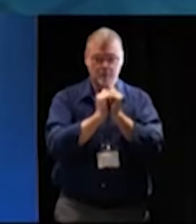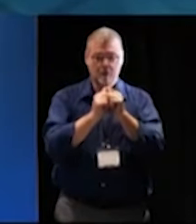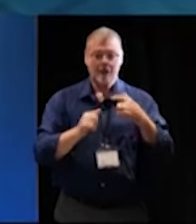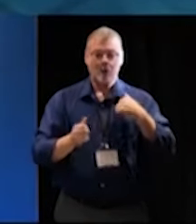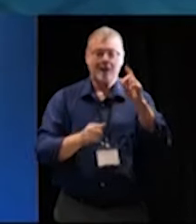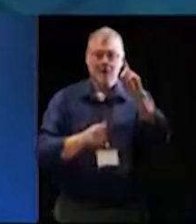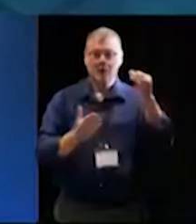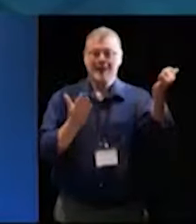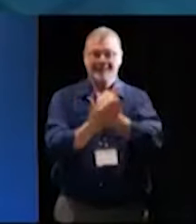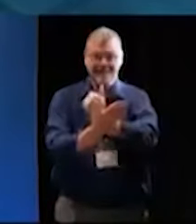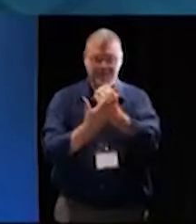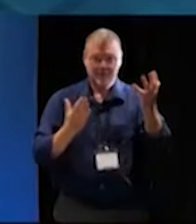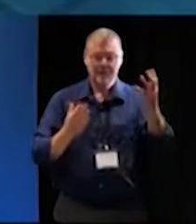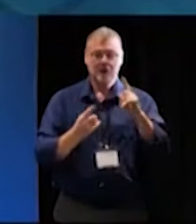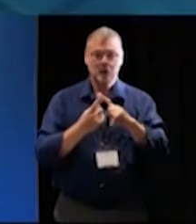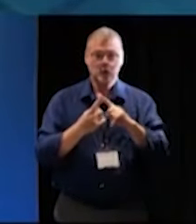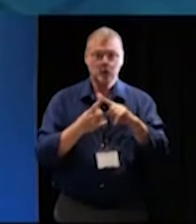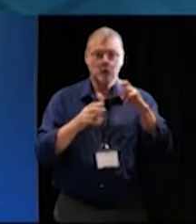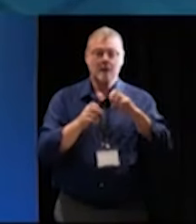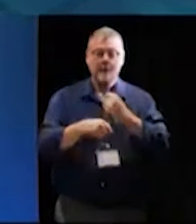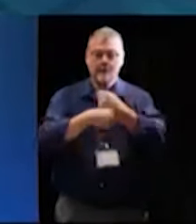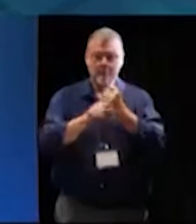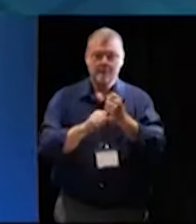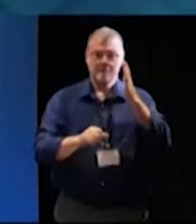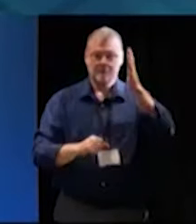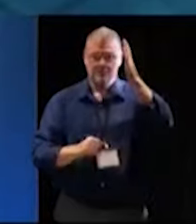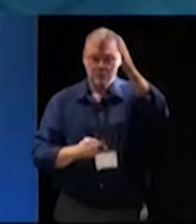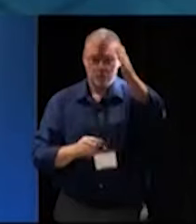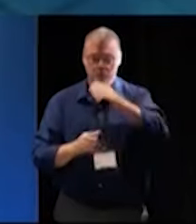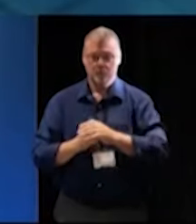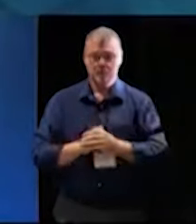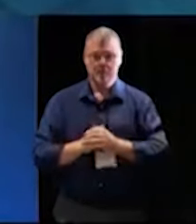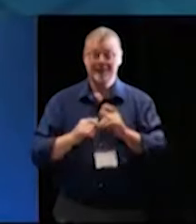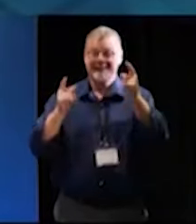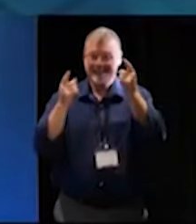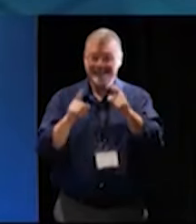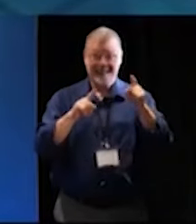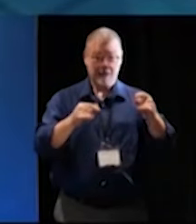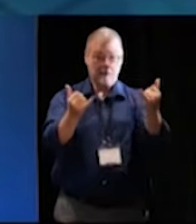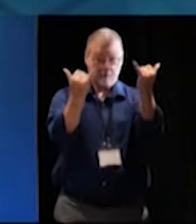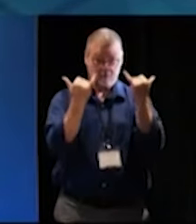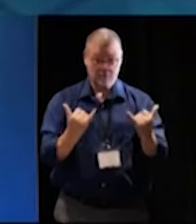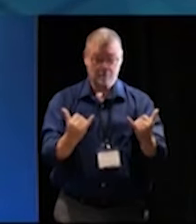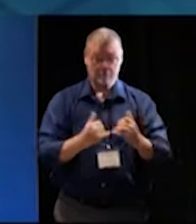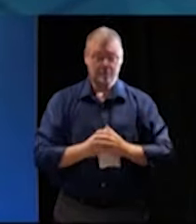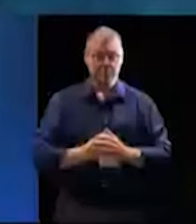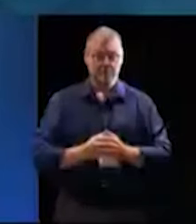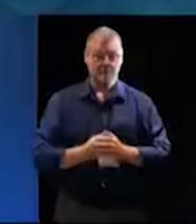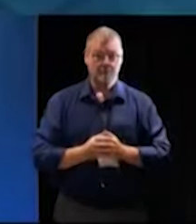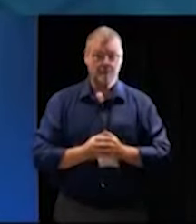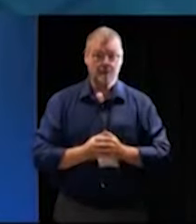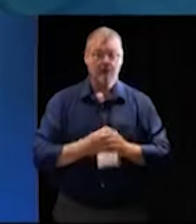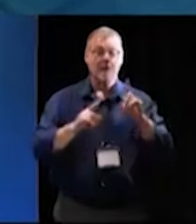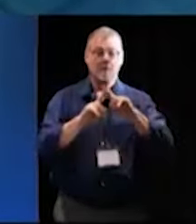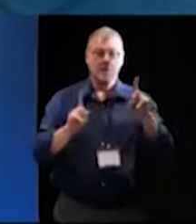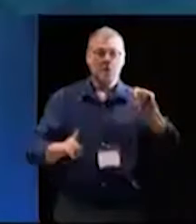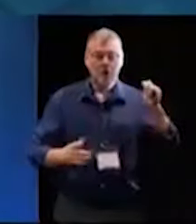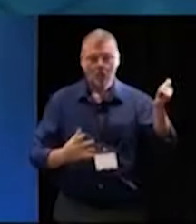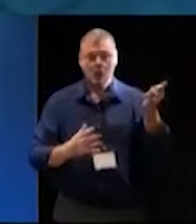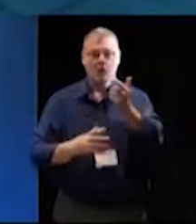humanly can to launch the economies of the future. It's happening right now. But they all must